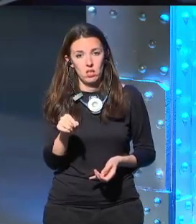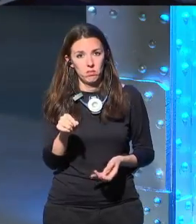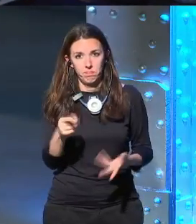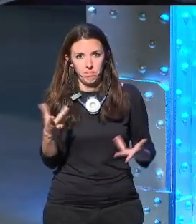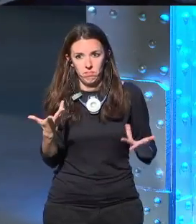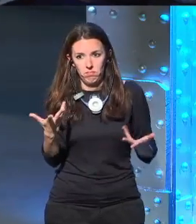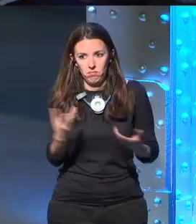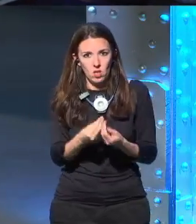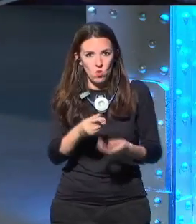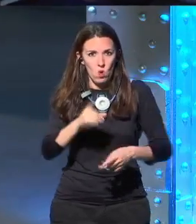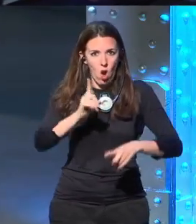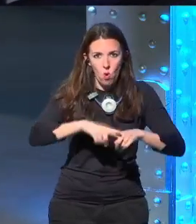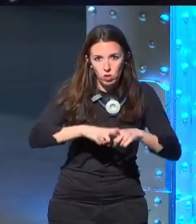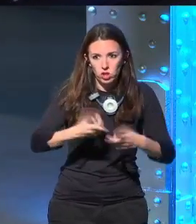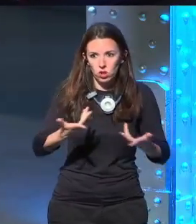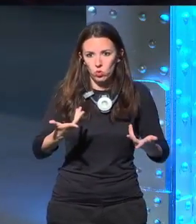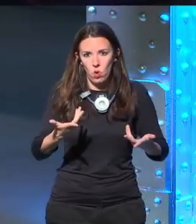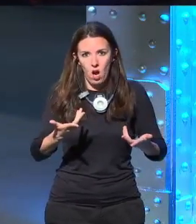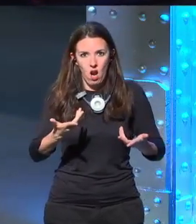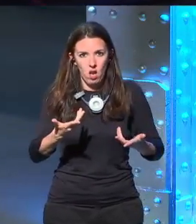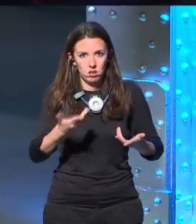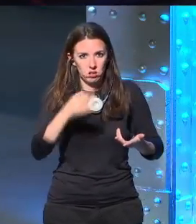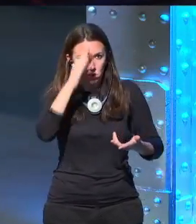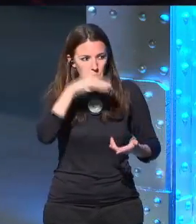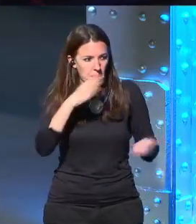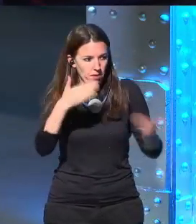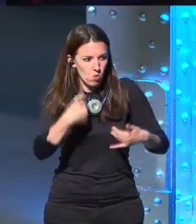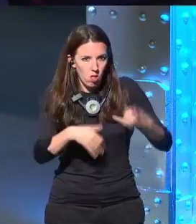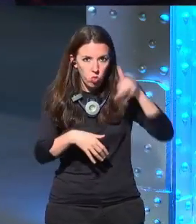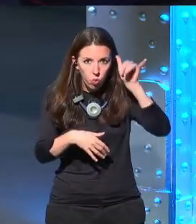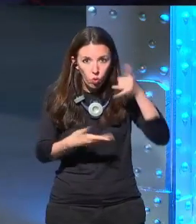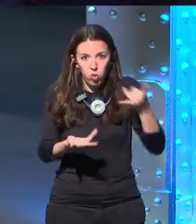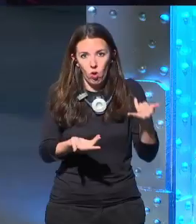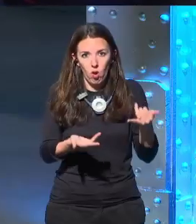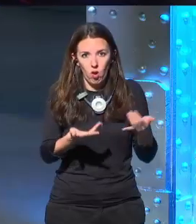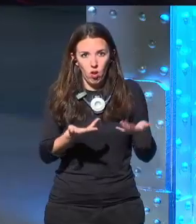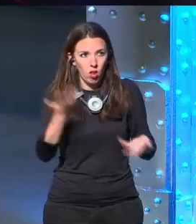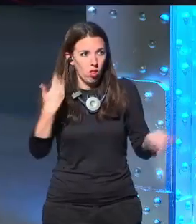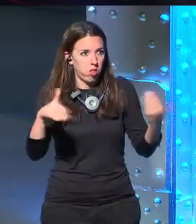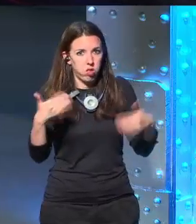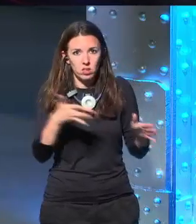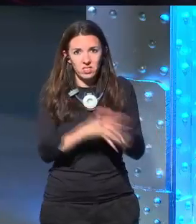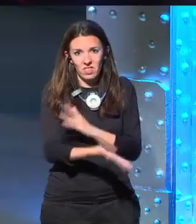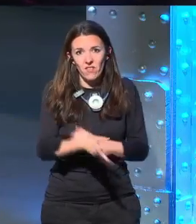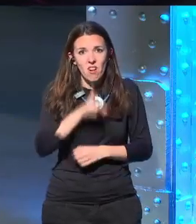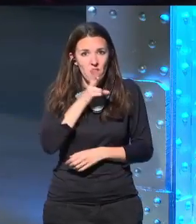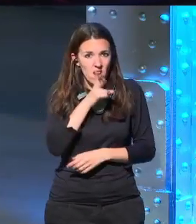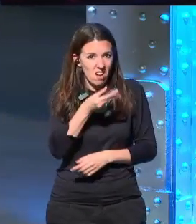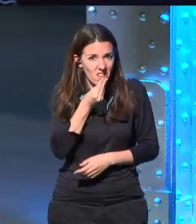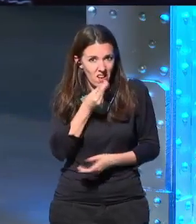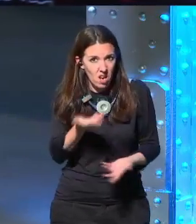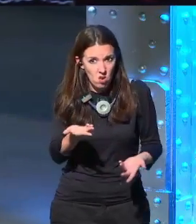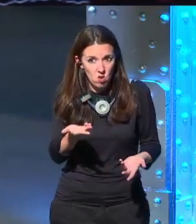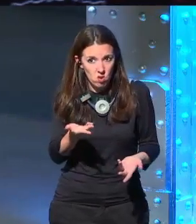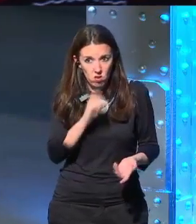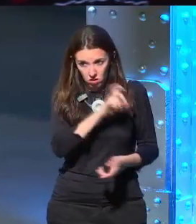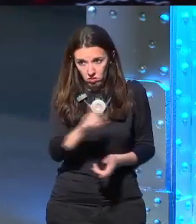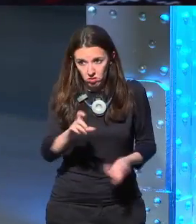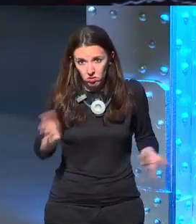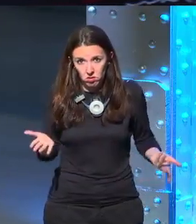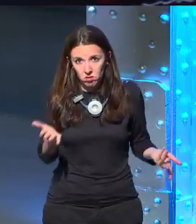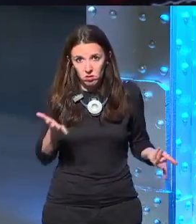gay, he's left-handed, he's distracted, he's a vegetarian of all things. And yet